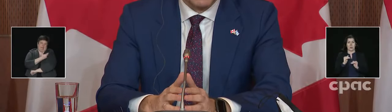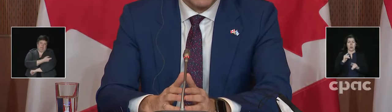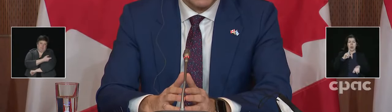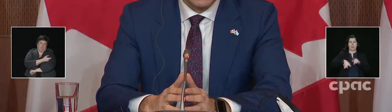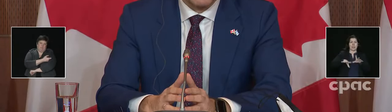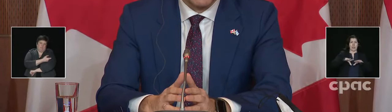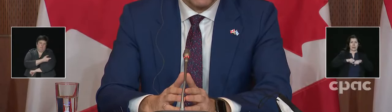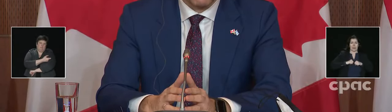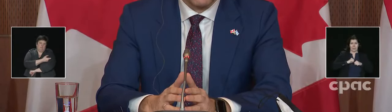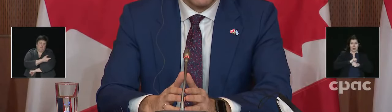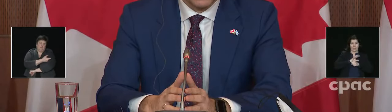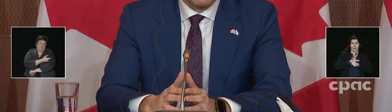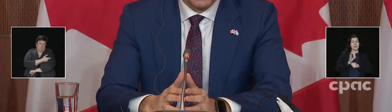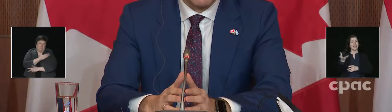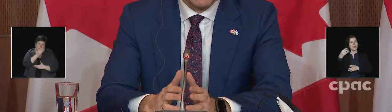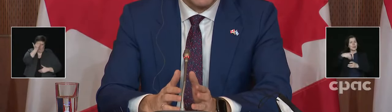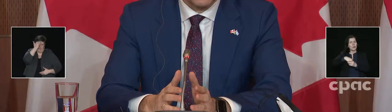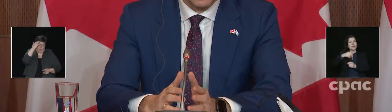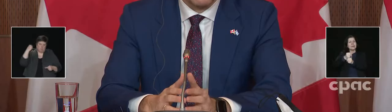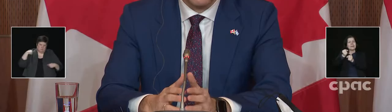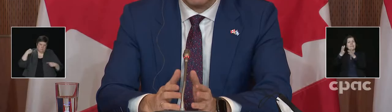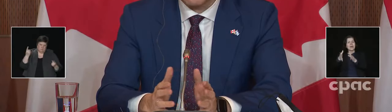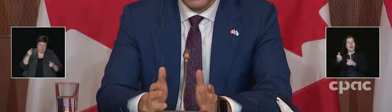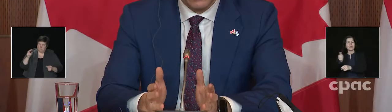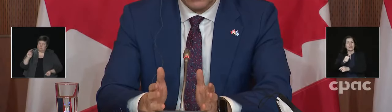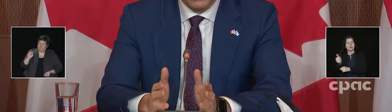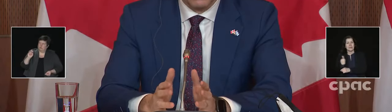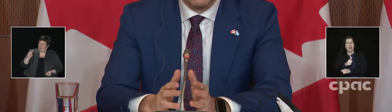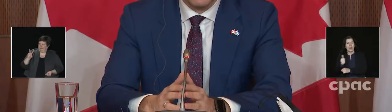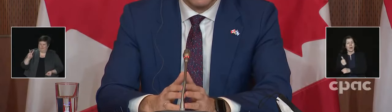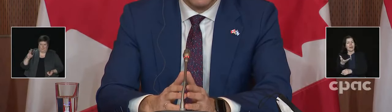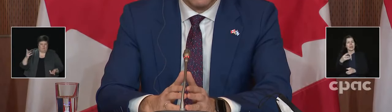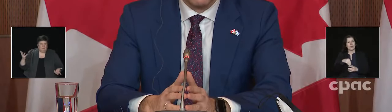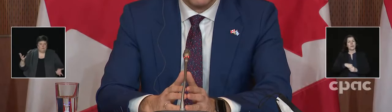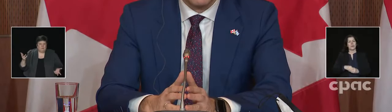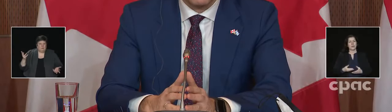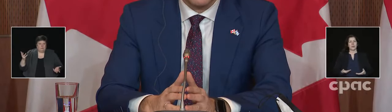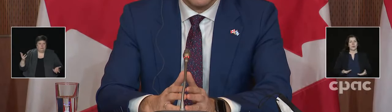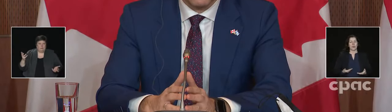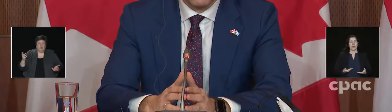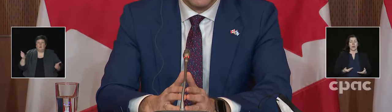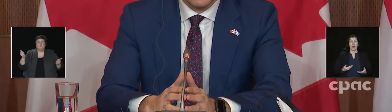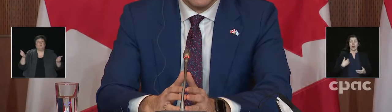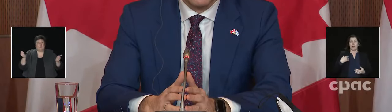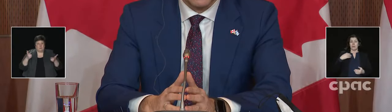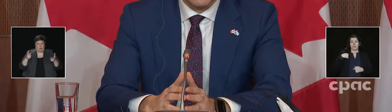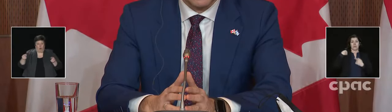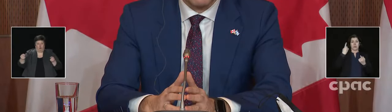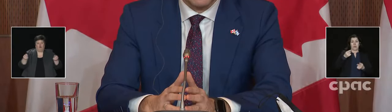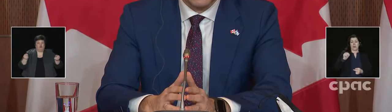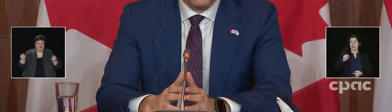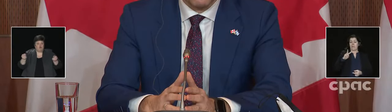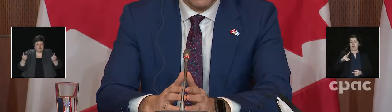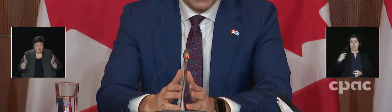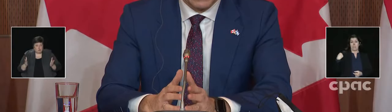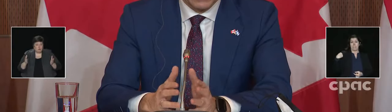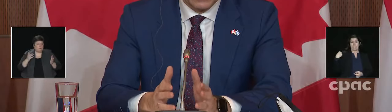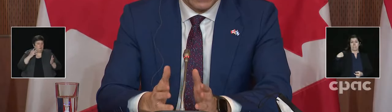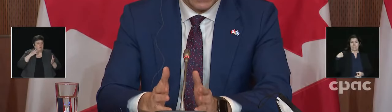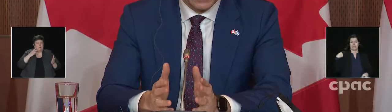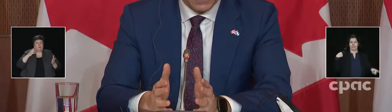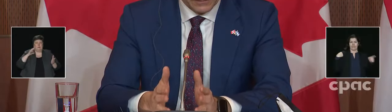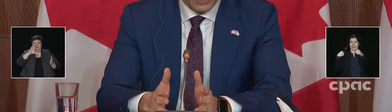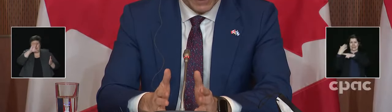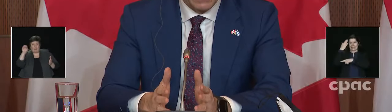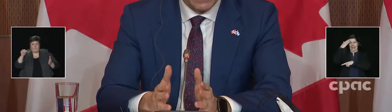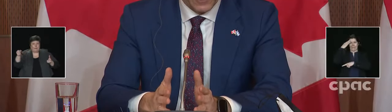that this has been known for some time, since November. You know, all truckers and all trucking companies know that